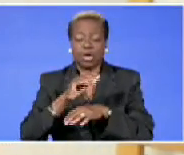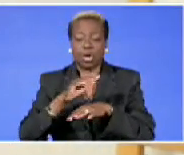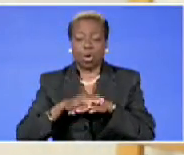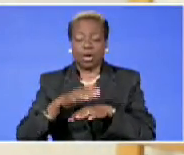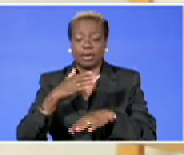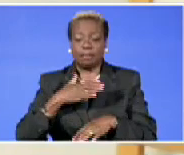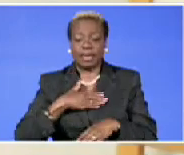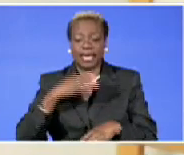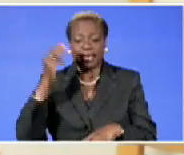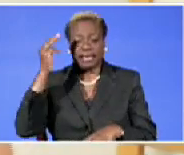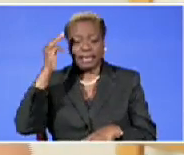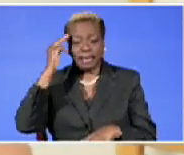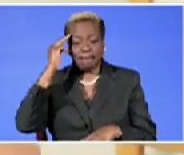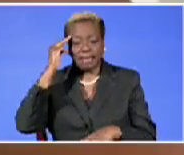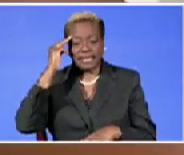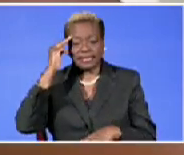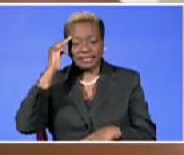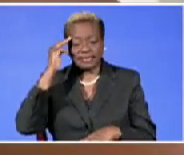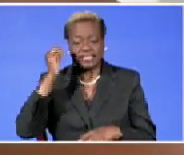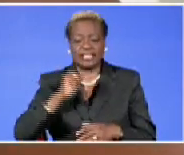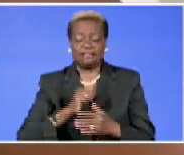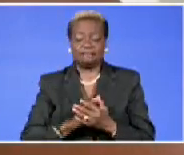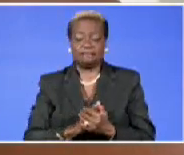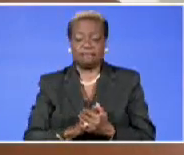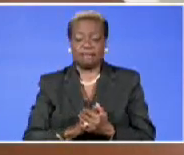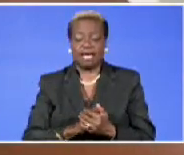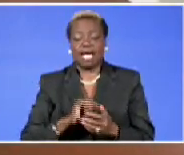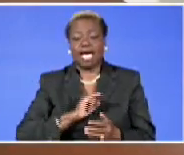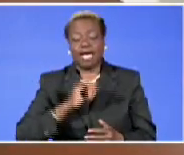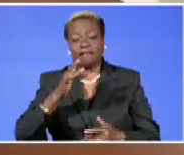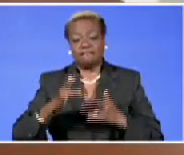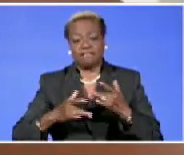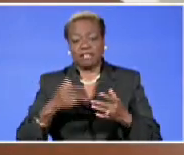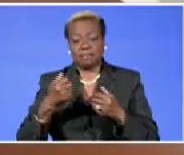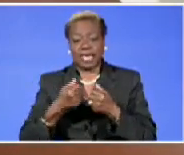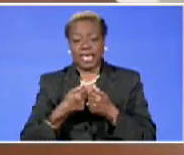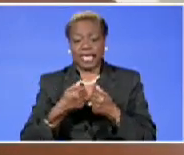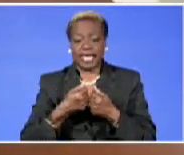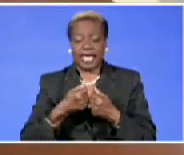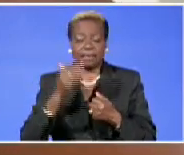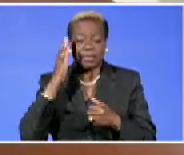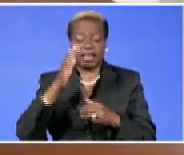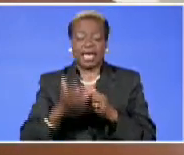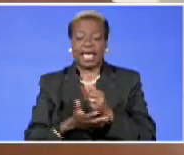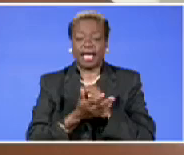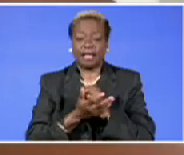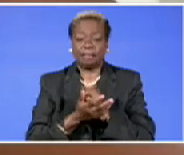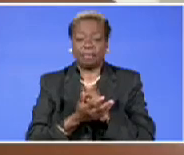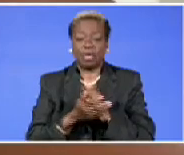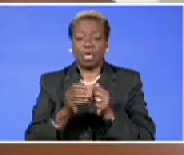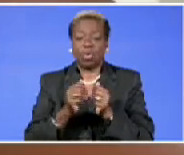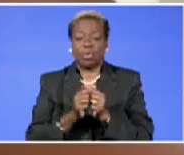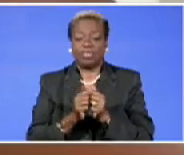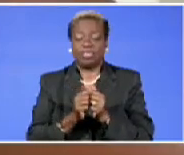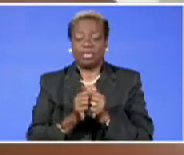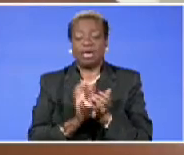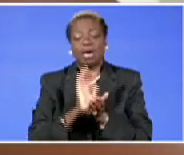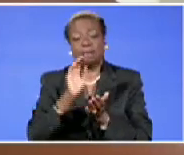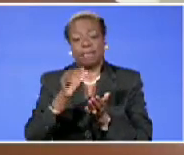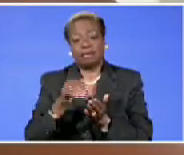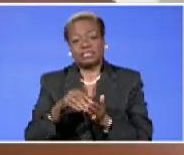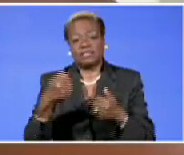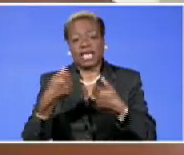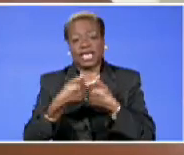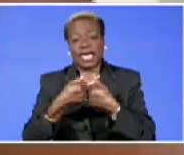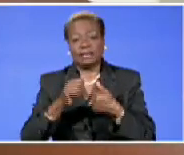mental toughness. I feel like my games went up tremendously with the amount of matches that I've been able to play